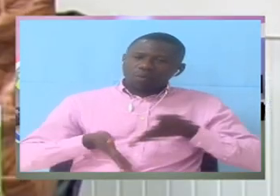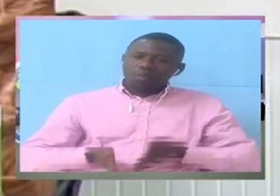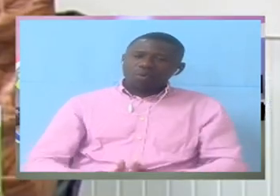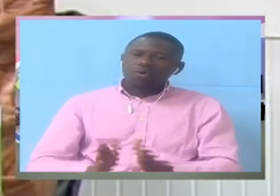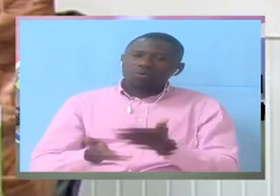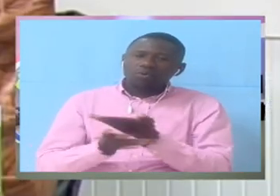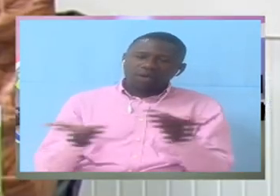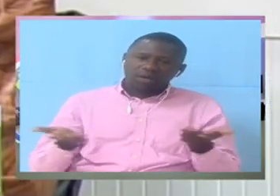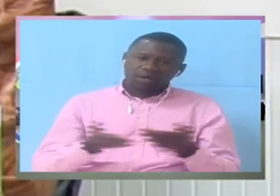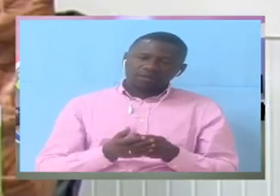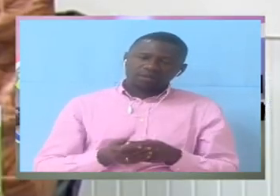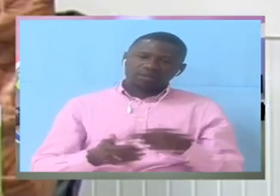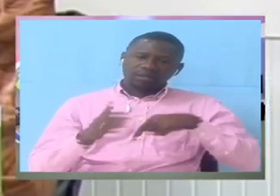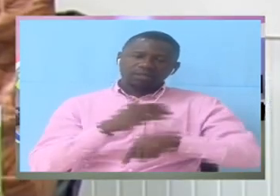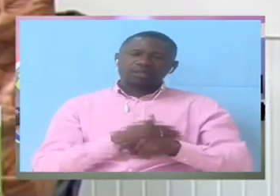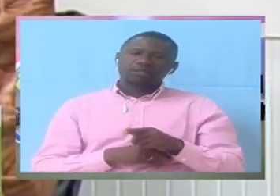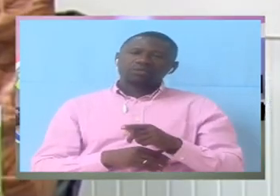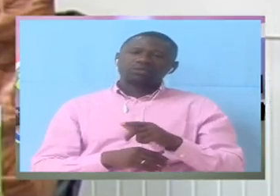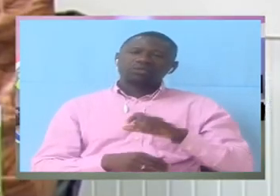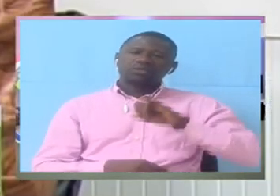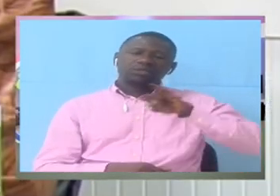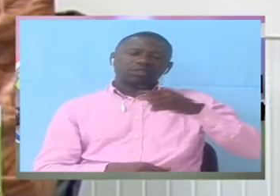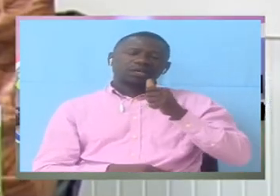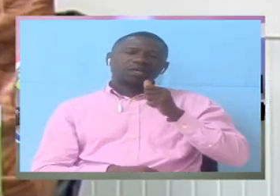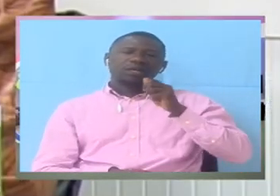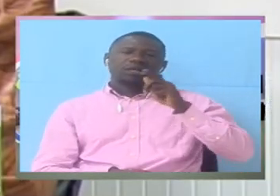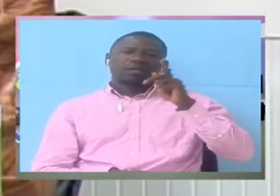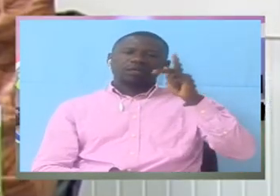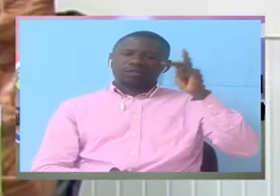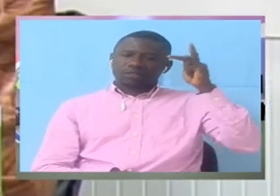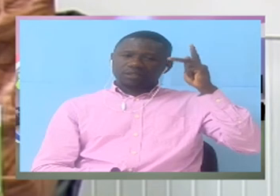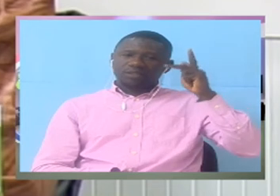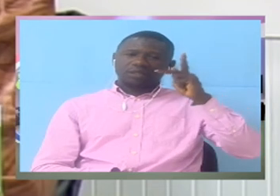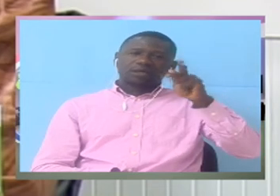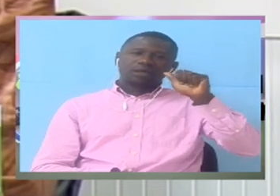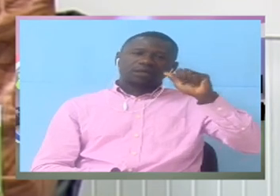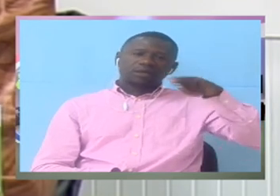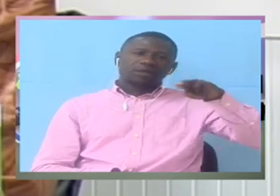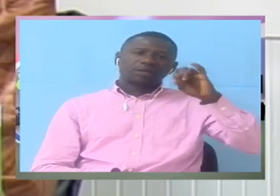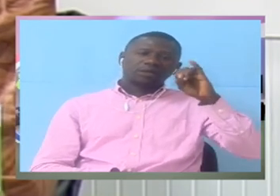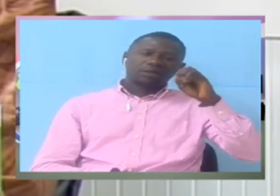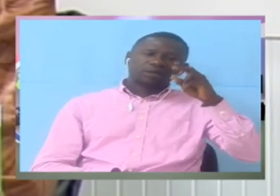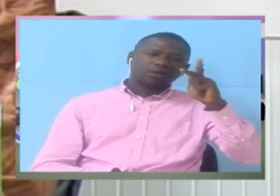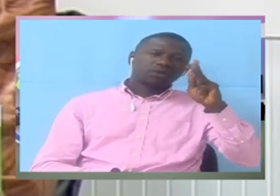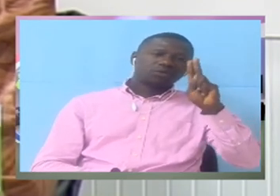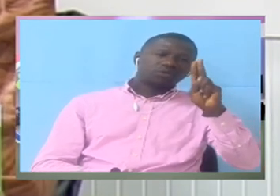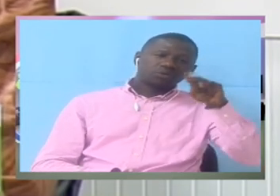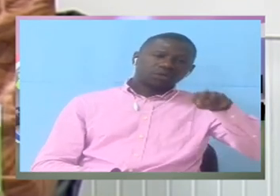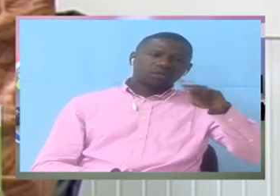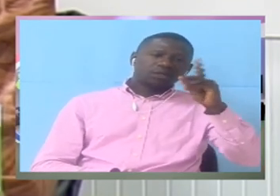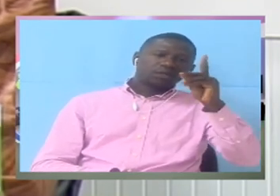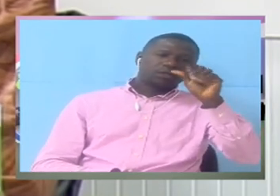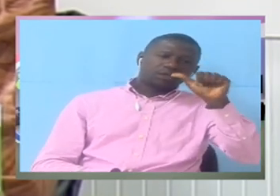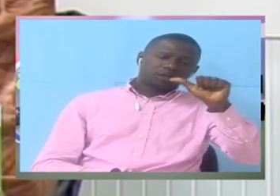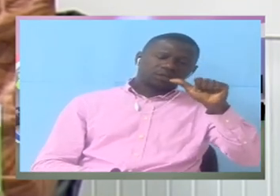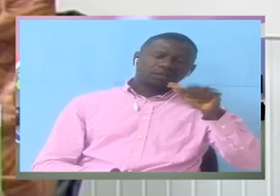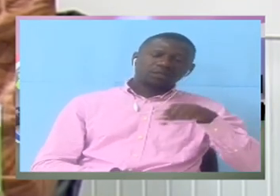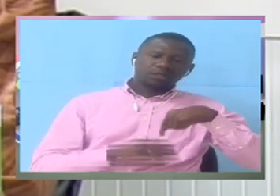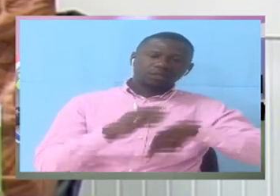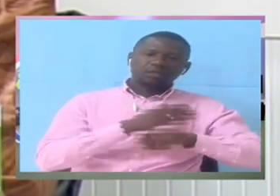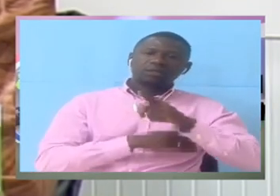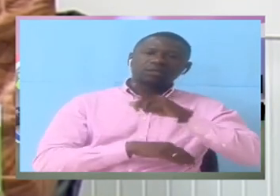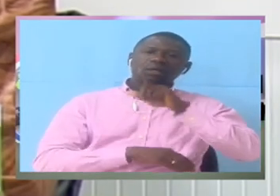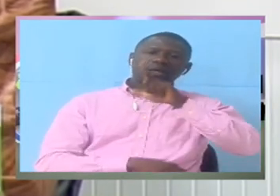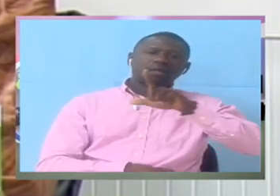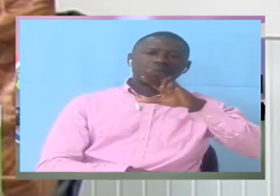region. Tell us about your education. La karango la takanya fo molie primary school ke Pakalinding